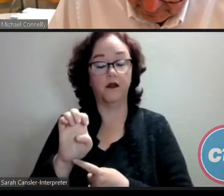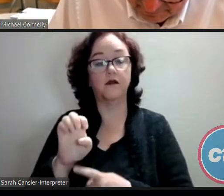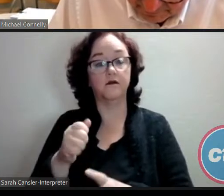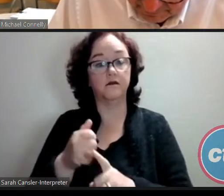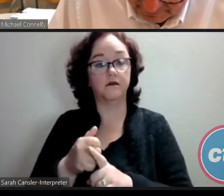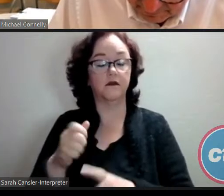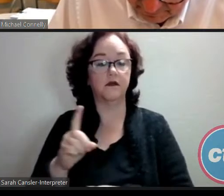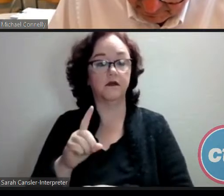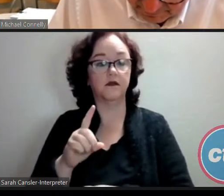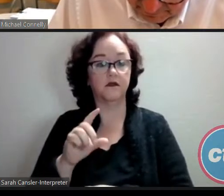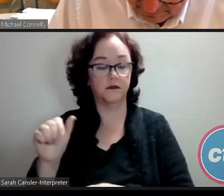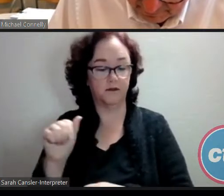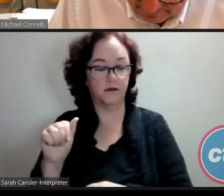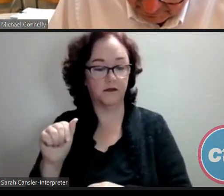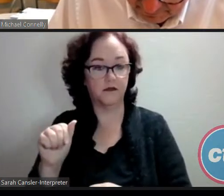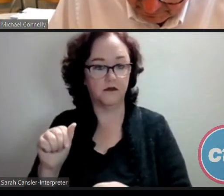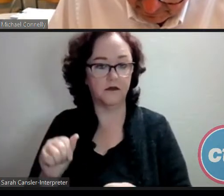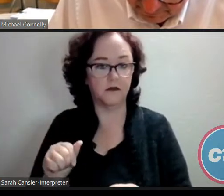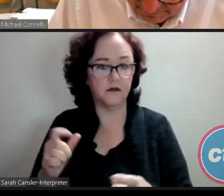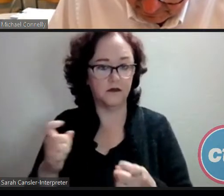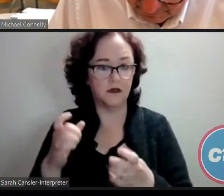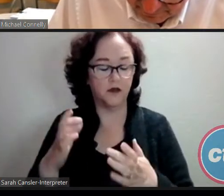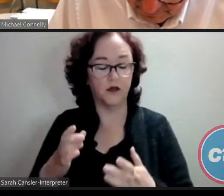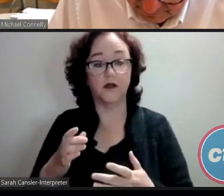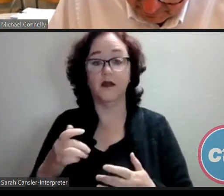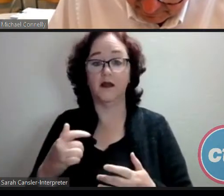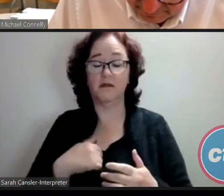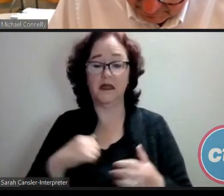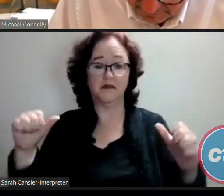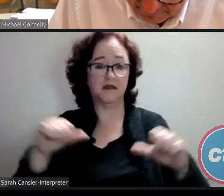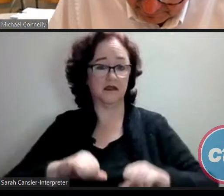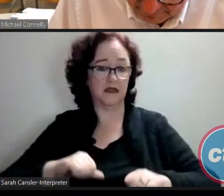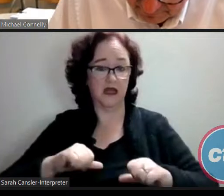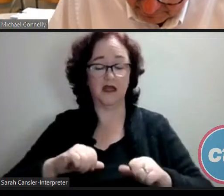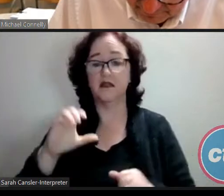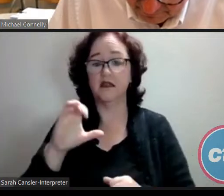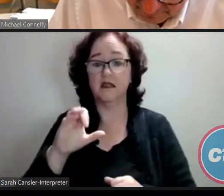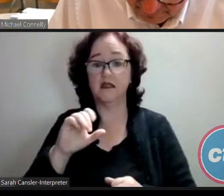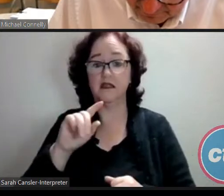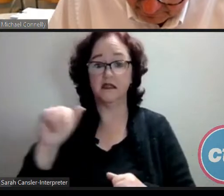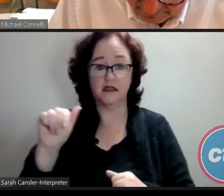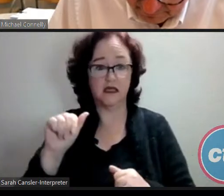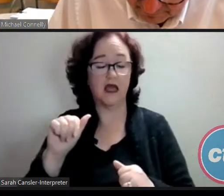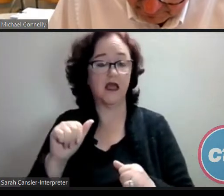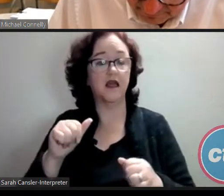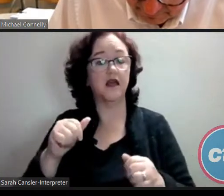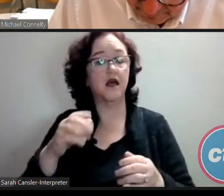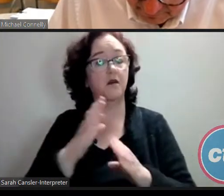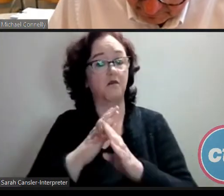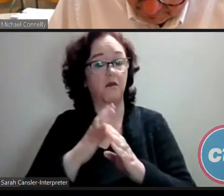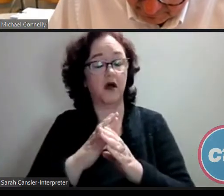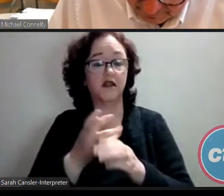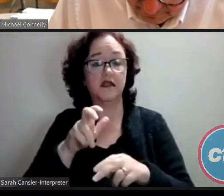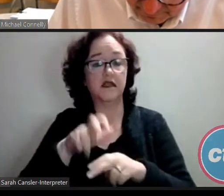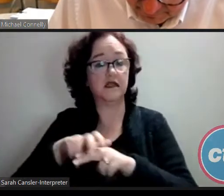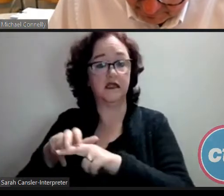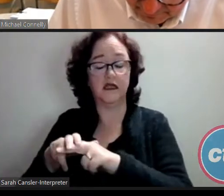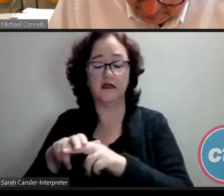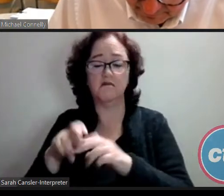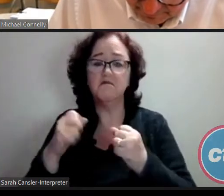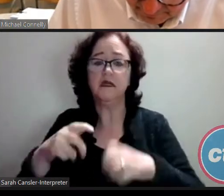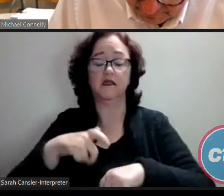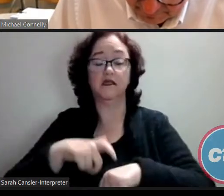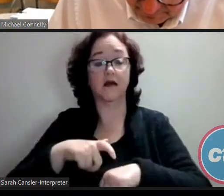dog handler, I have been denied boarding CTA buses on numerous occasions due to my service